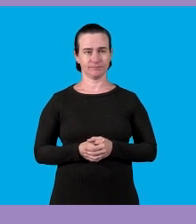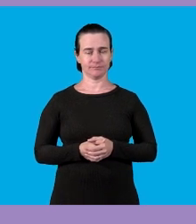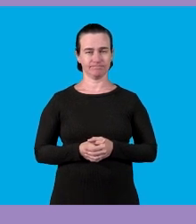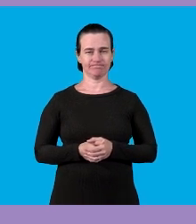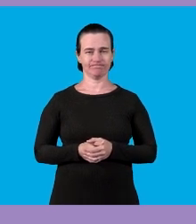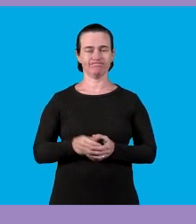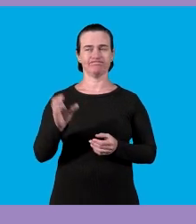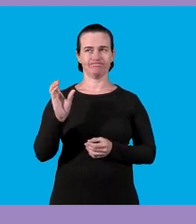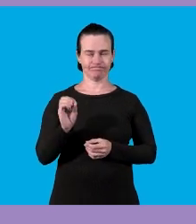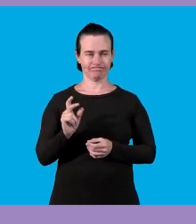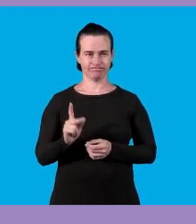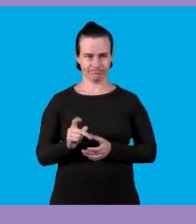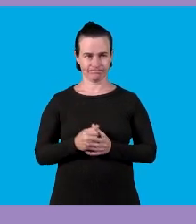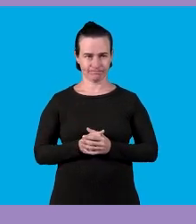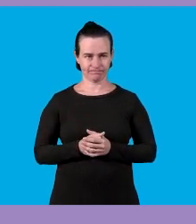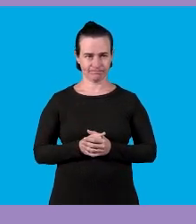all right,